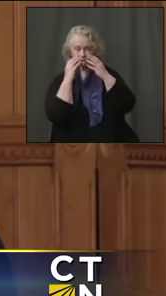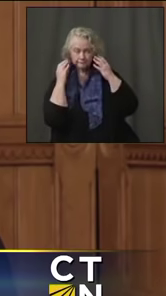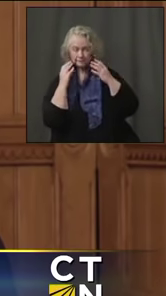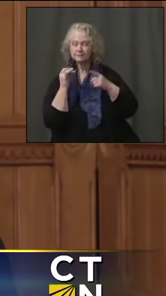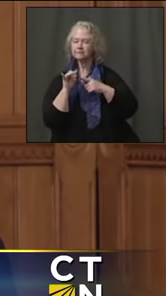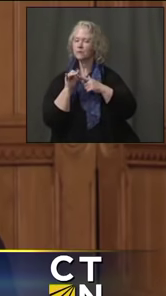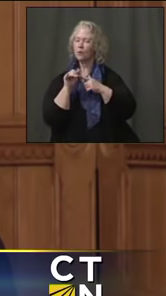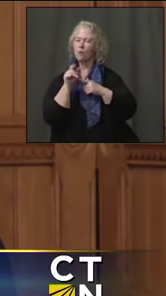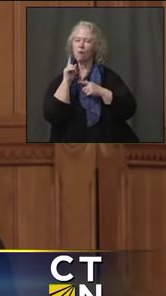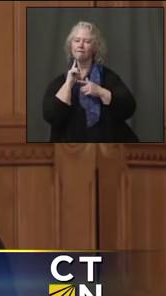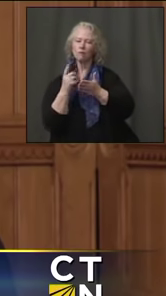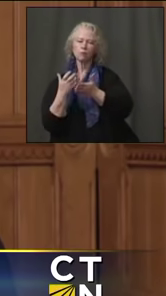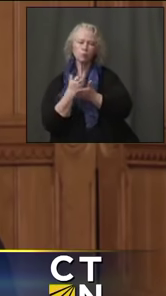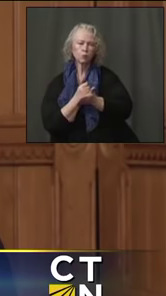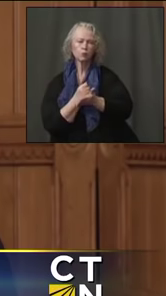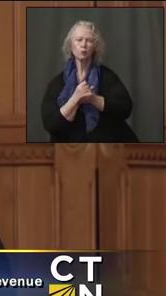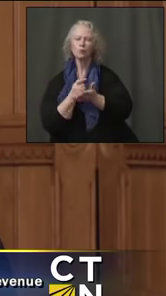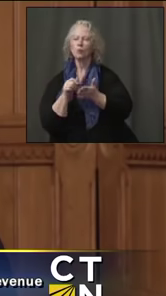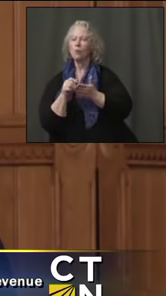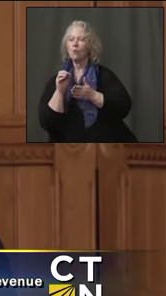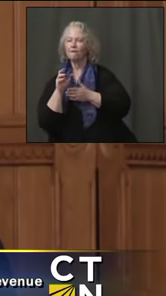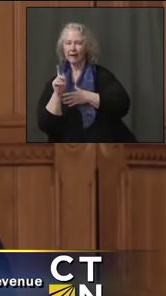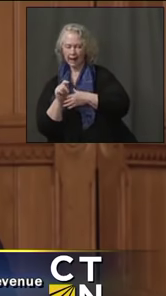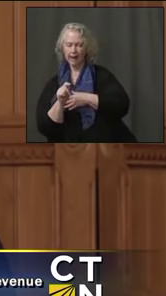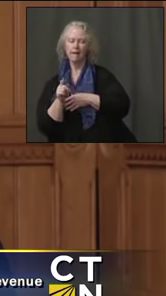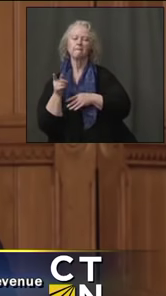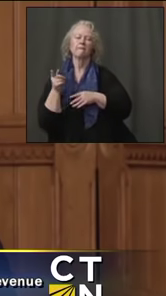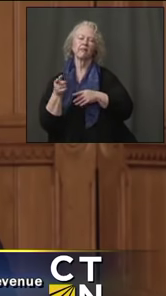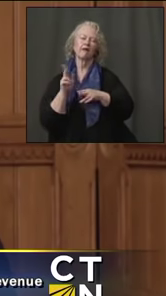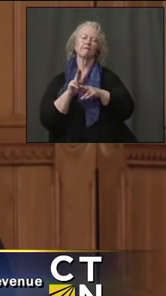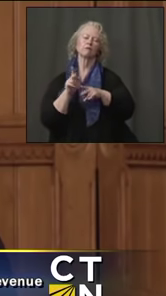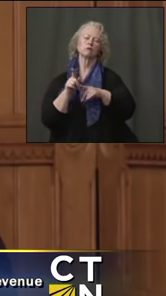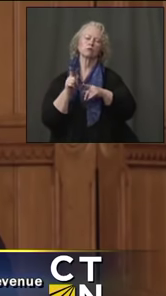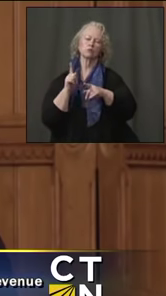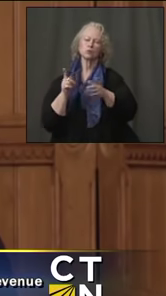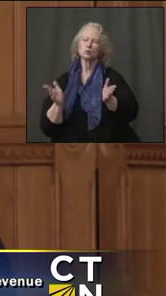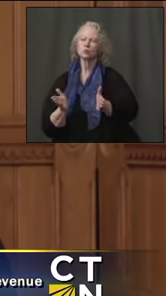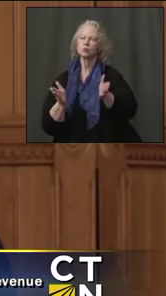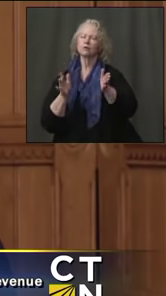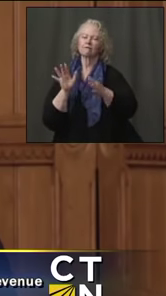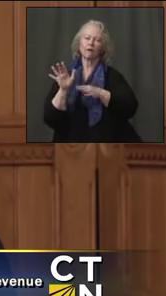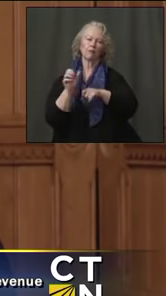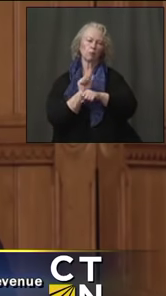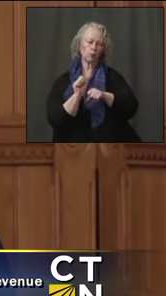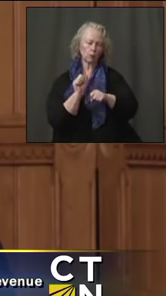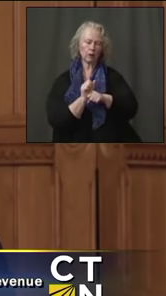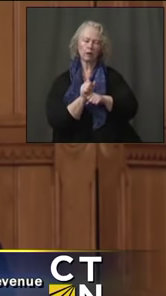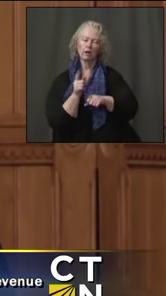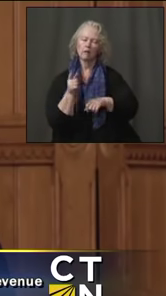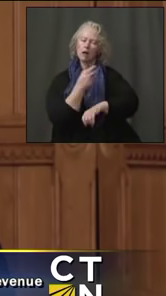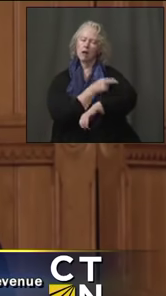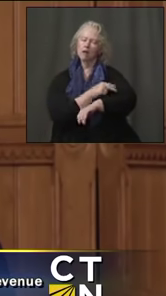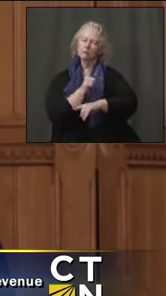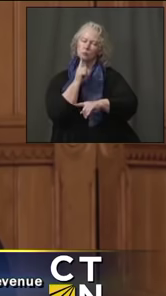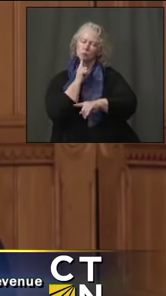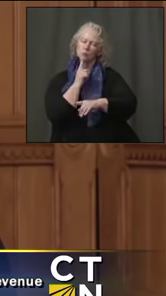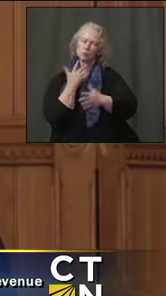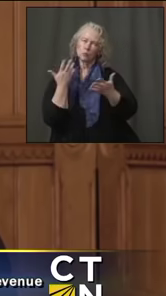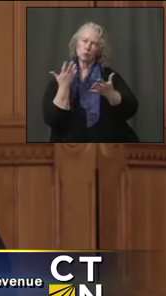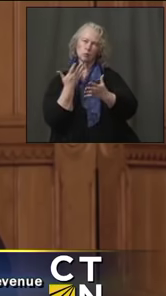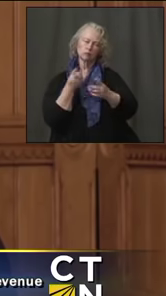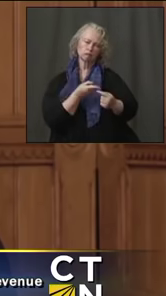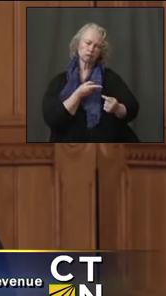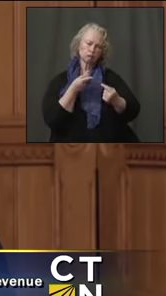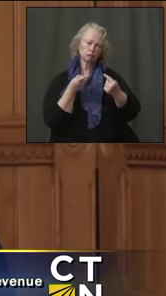or bonuses they have to put in place to incentivize employees. The hospitals indicate that they are still struggling.